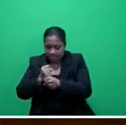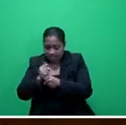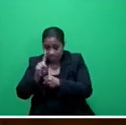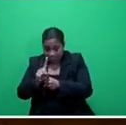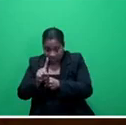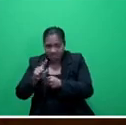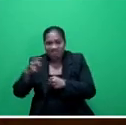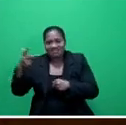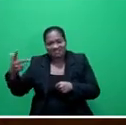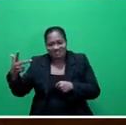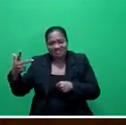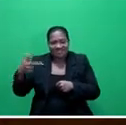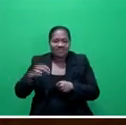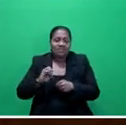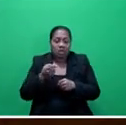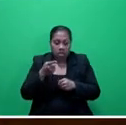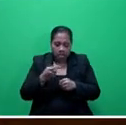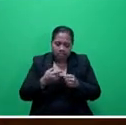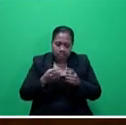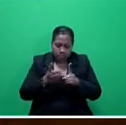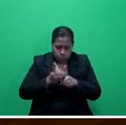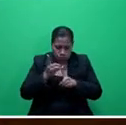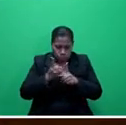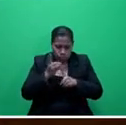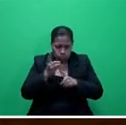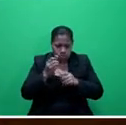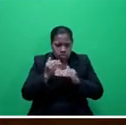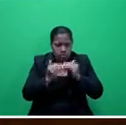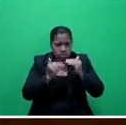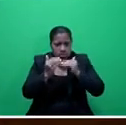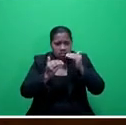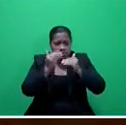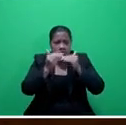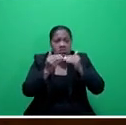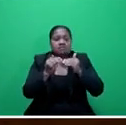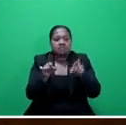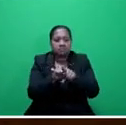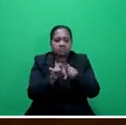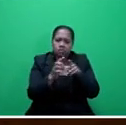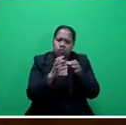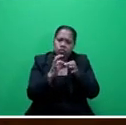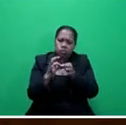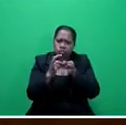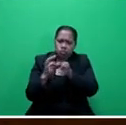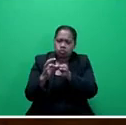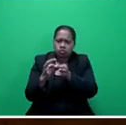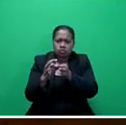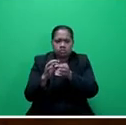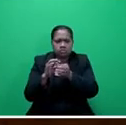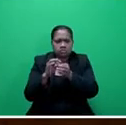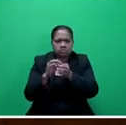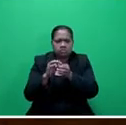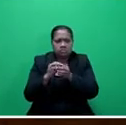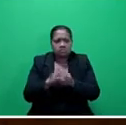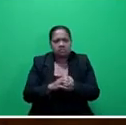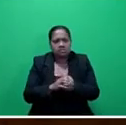As it continues to develop product that goes hand in hand with poverty alleviation in increasing economic